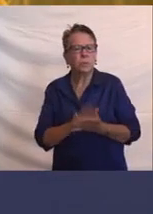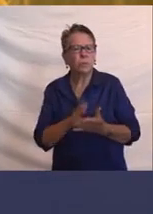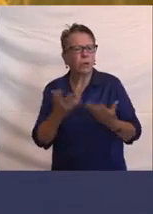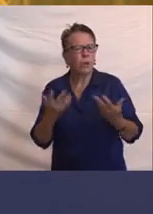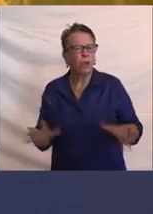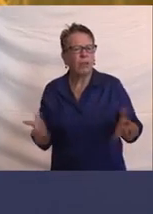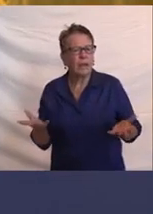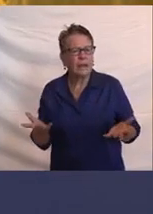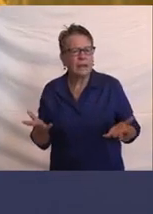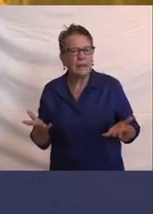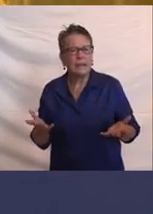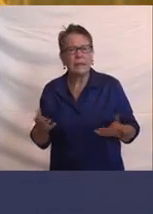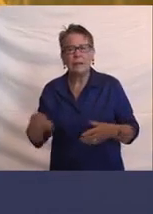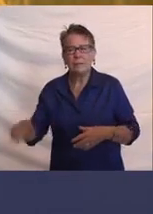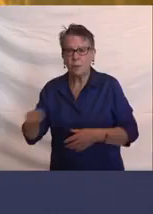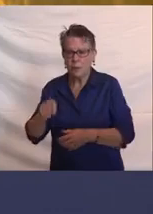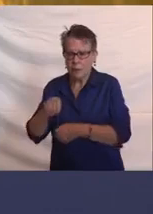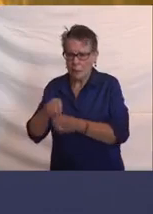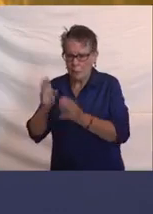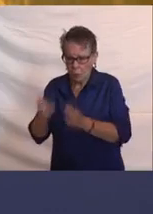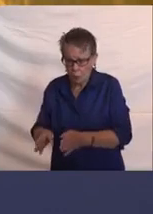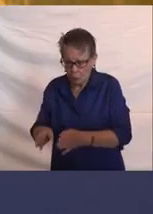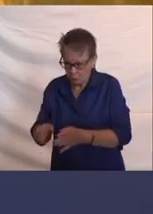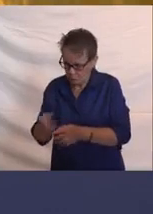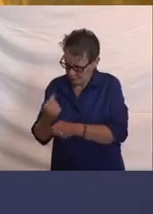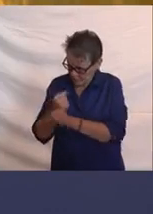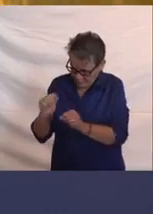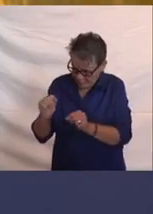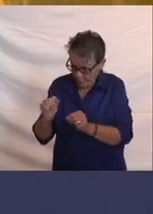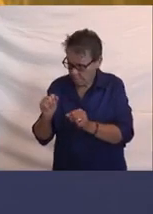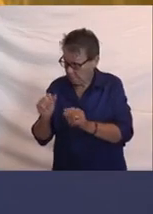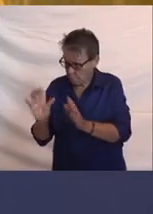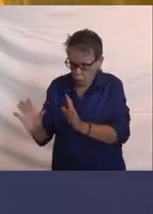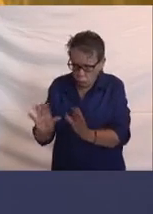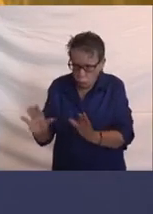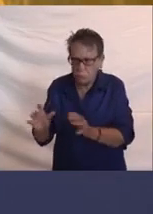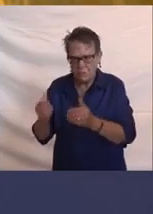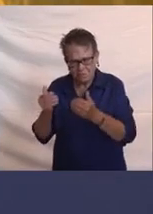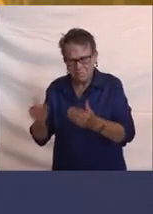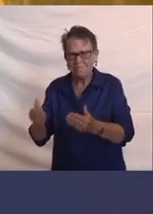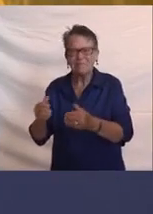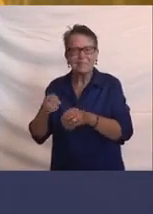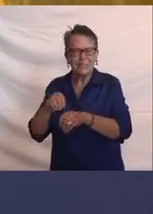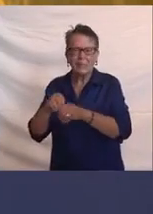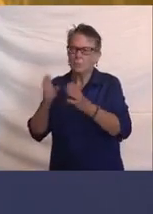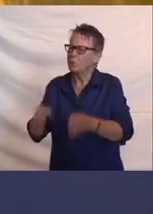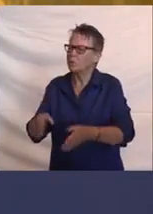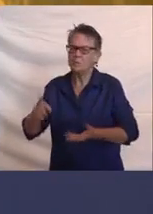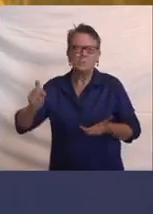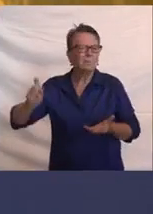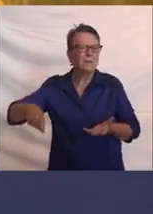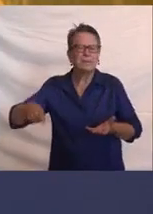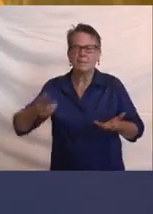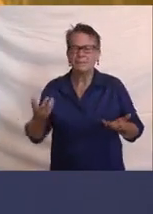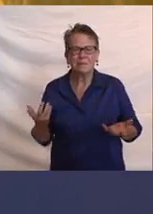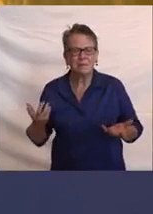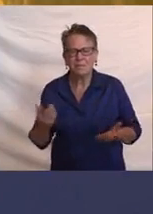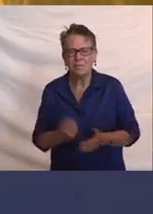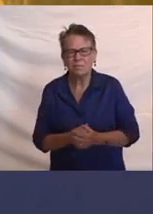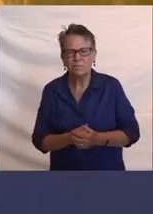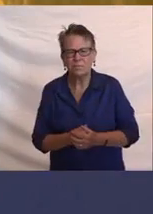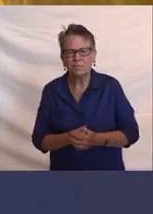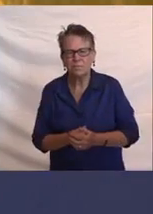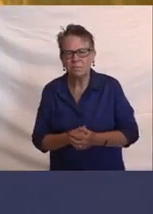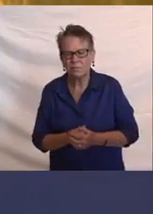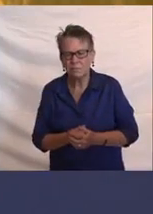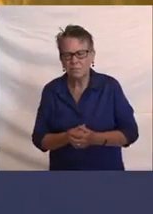kids physically in person. And I'll give a non-medical, non-scientific answer. Is